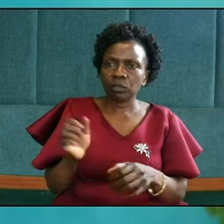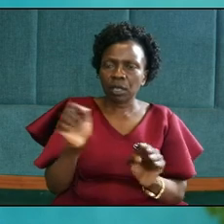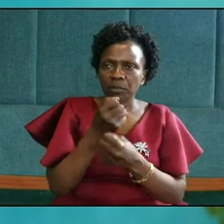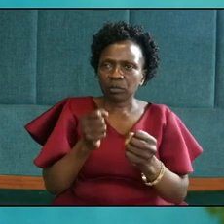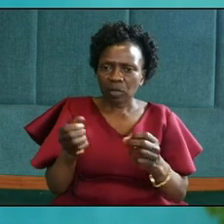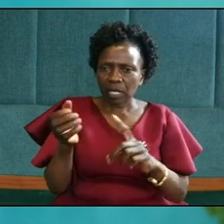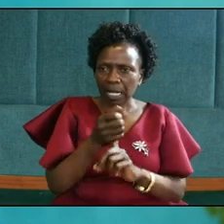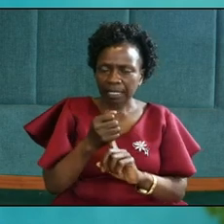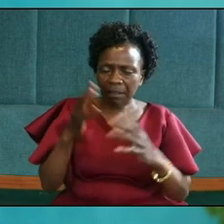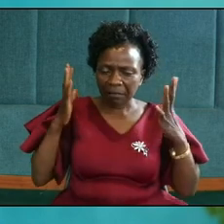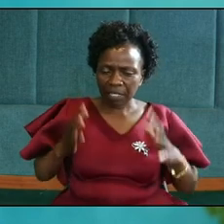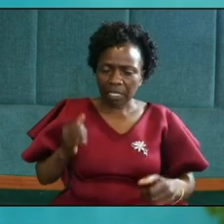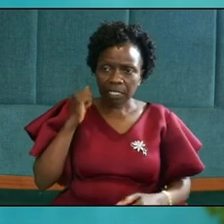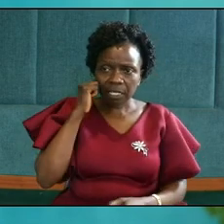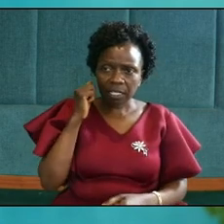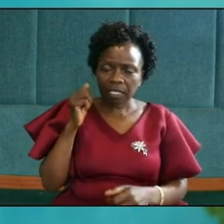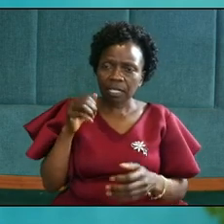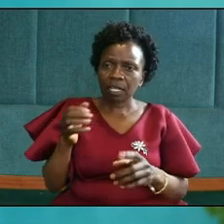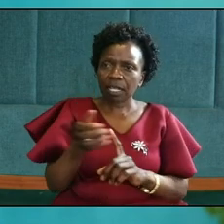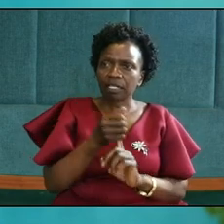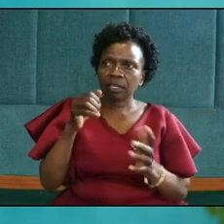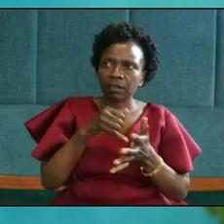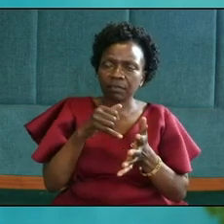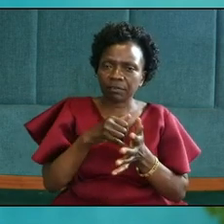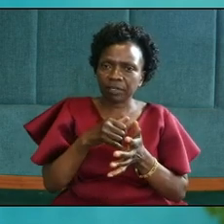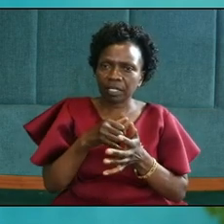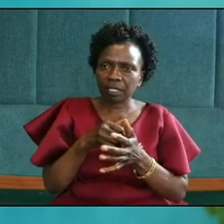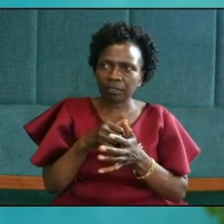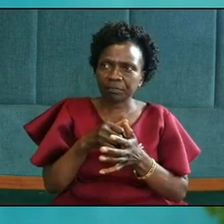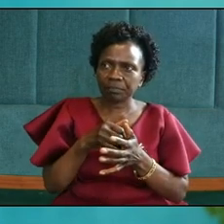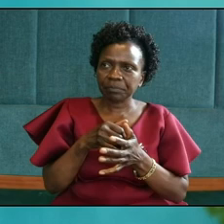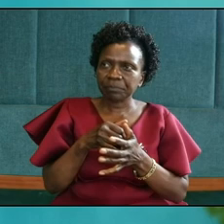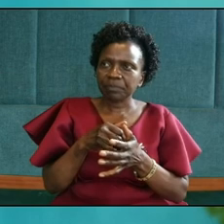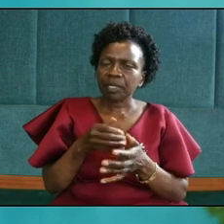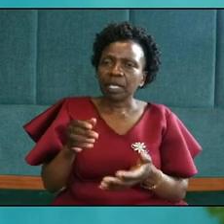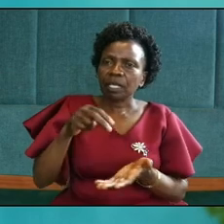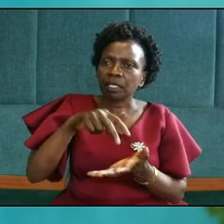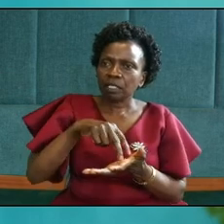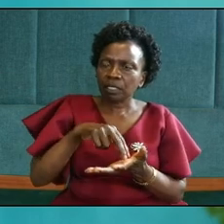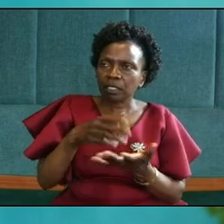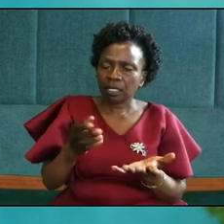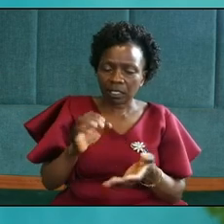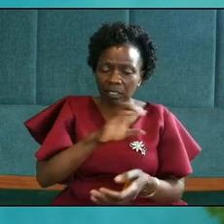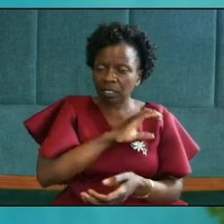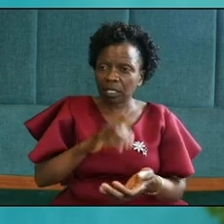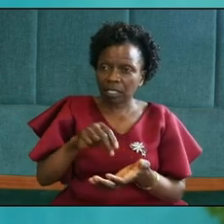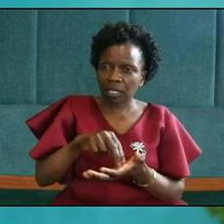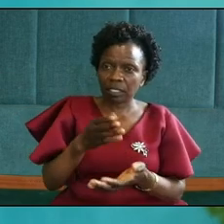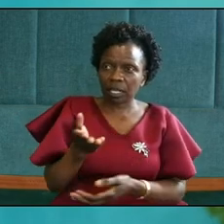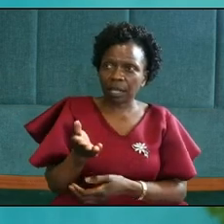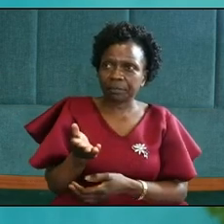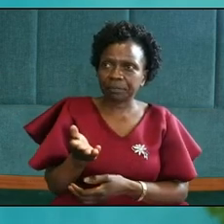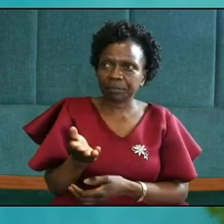Get involved. The payment is assured in Jesus' name. Amen. He stands there. Jesus stands there in the person